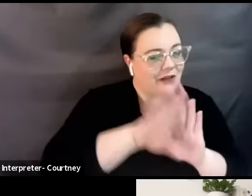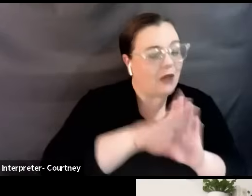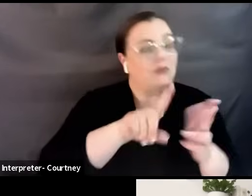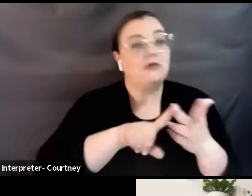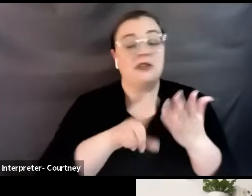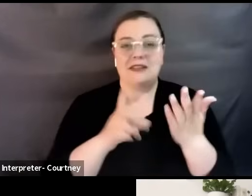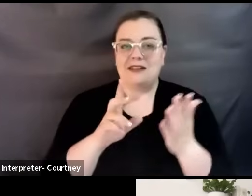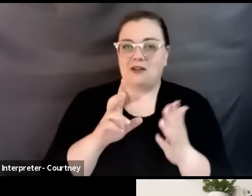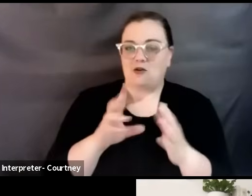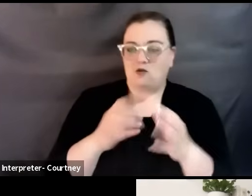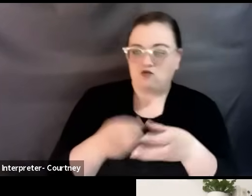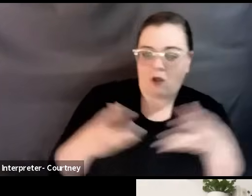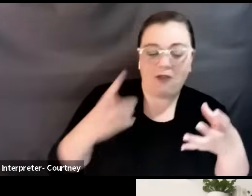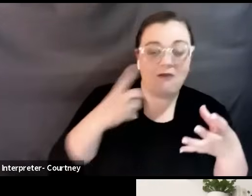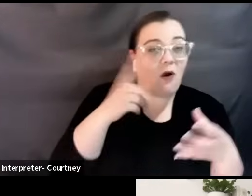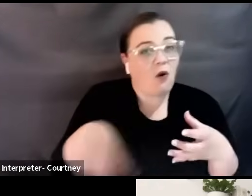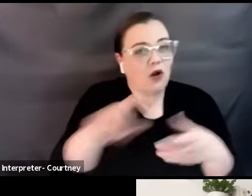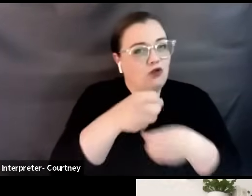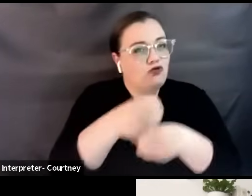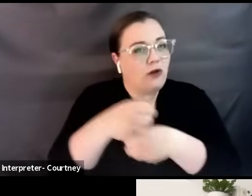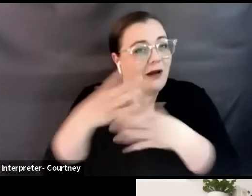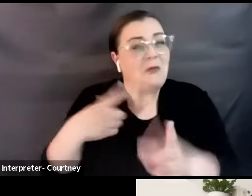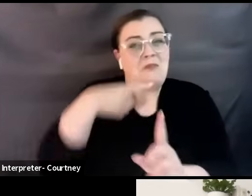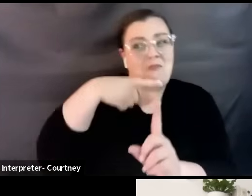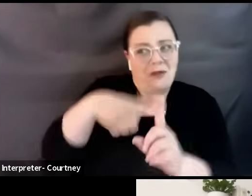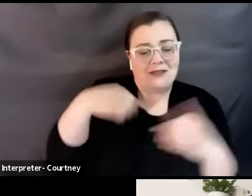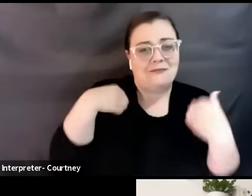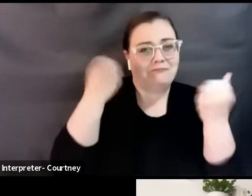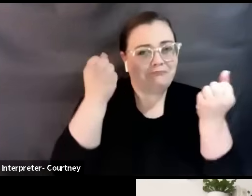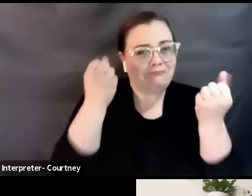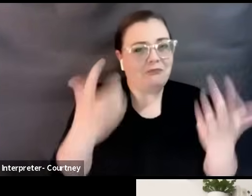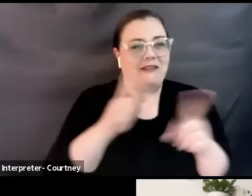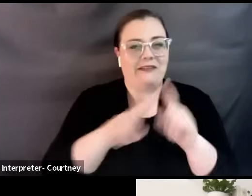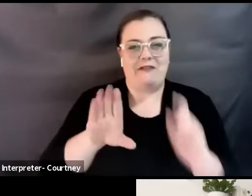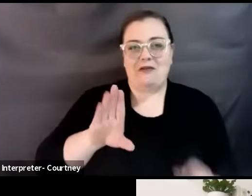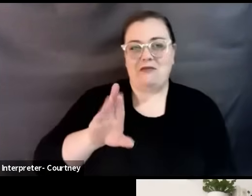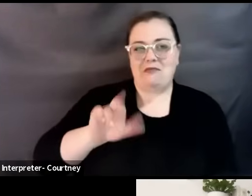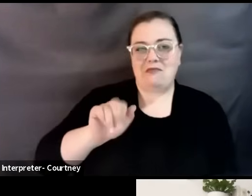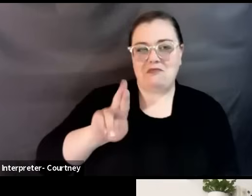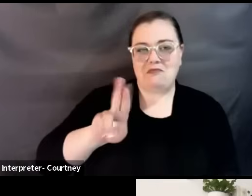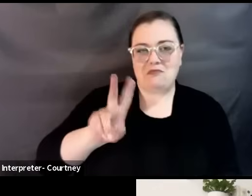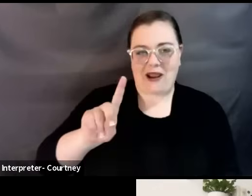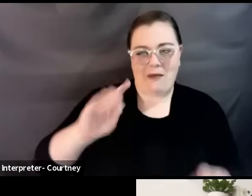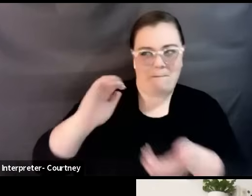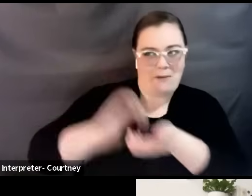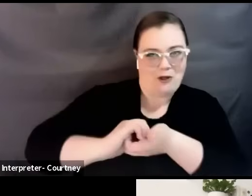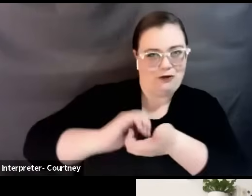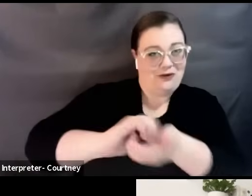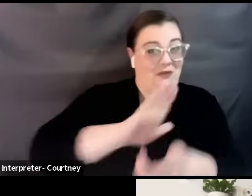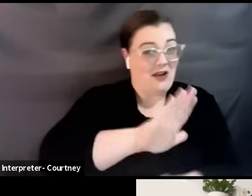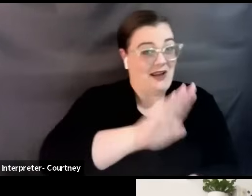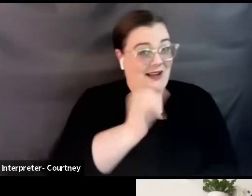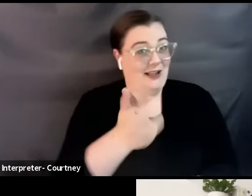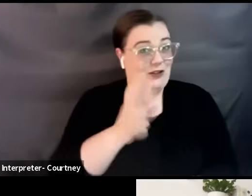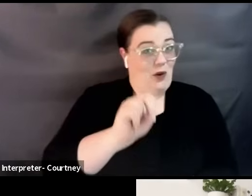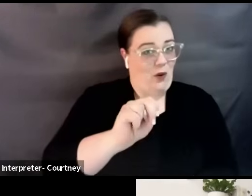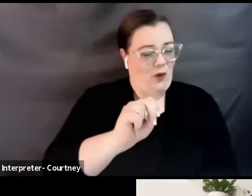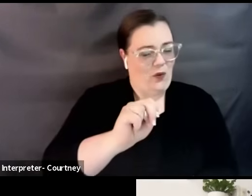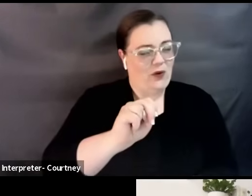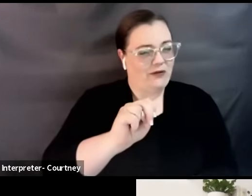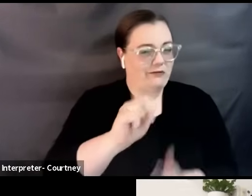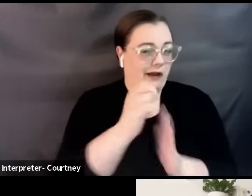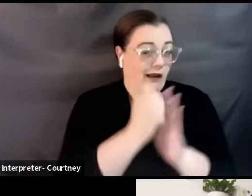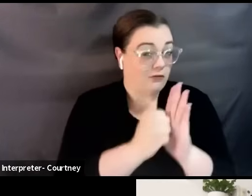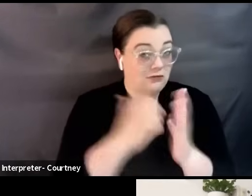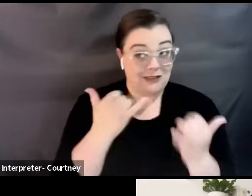done more than 40 brand partnerships on his own personal Instagram account. So without further ado, I'm going to turn it over to you,